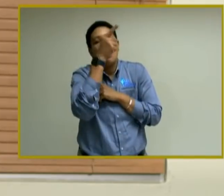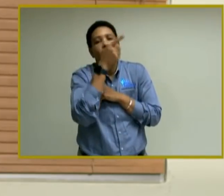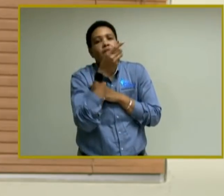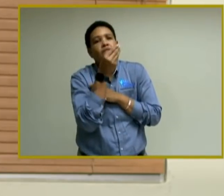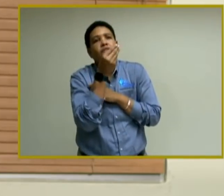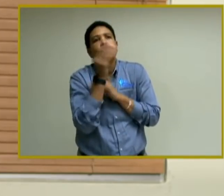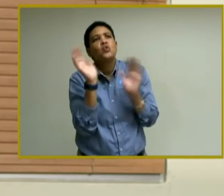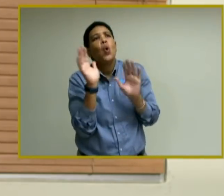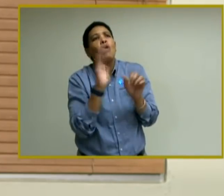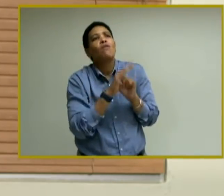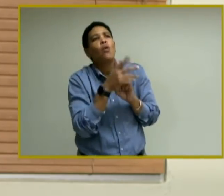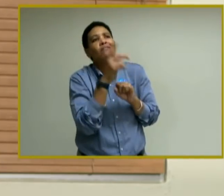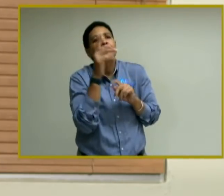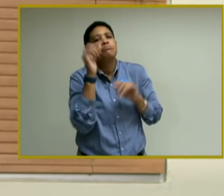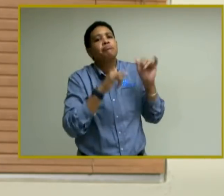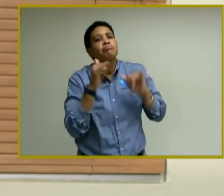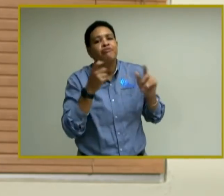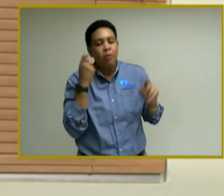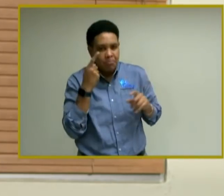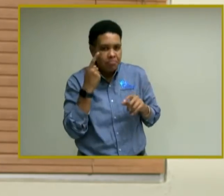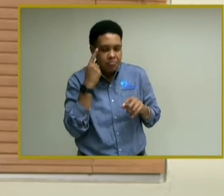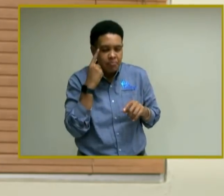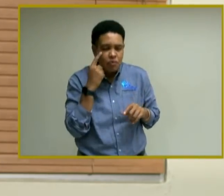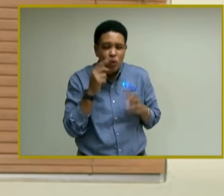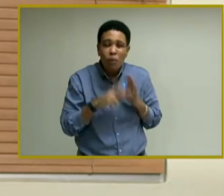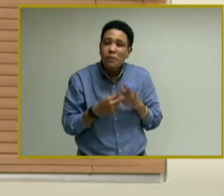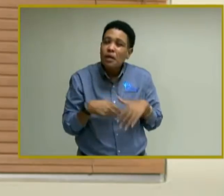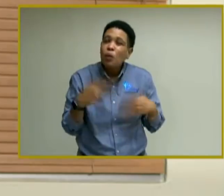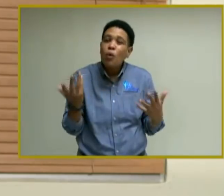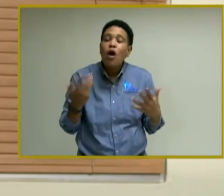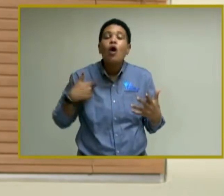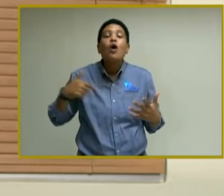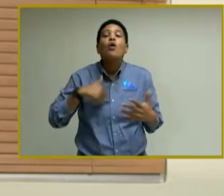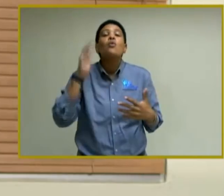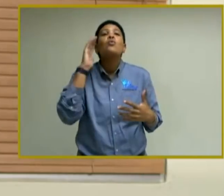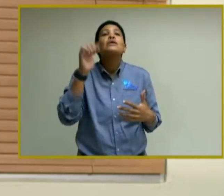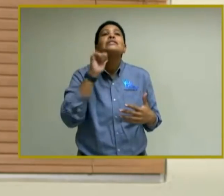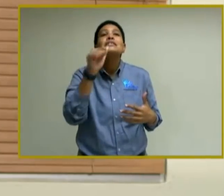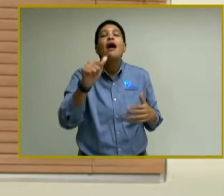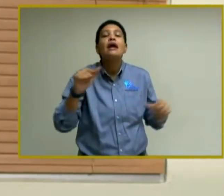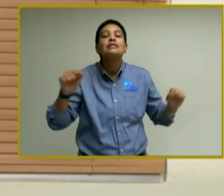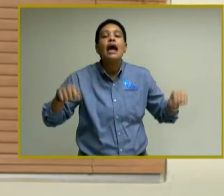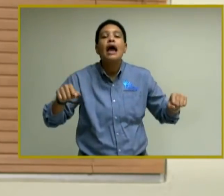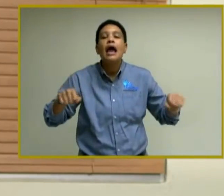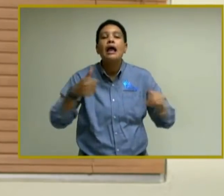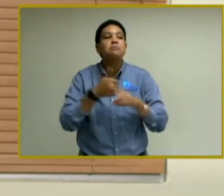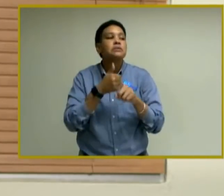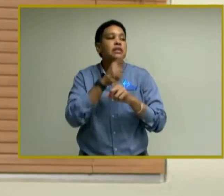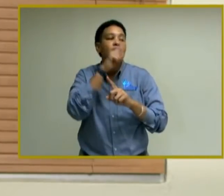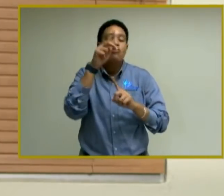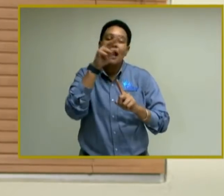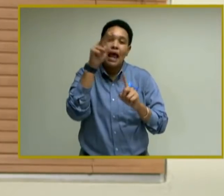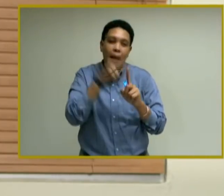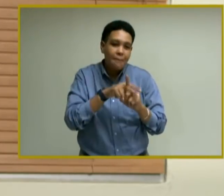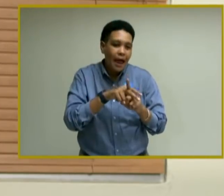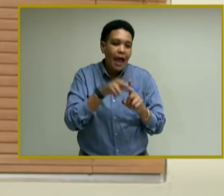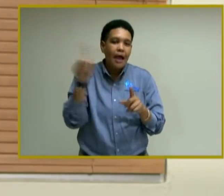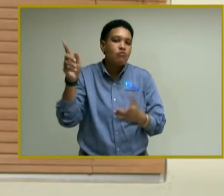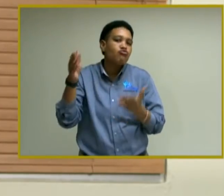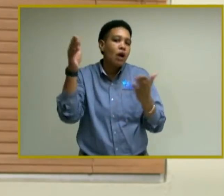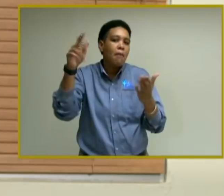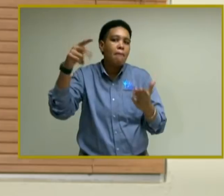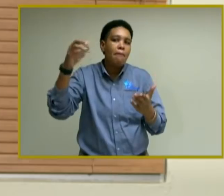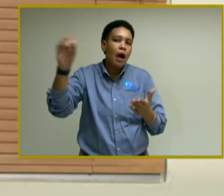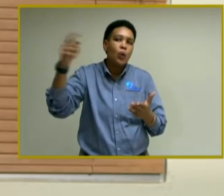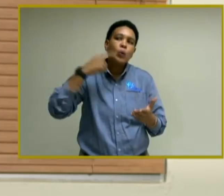of persons traveling. And so therefore, we would not be able to apply